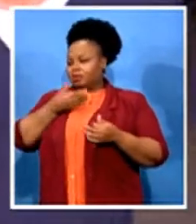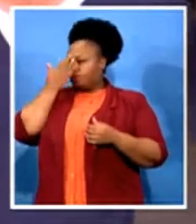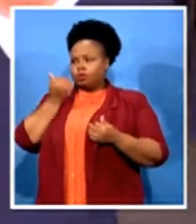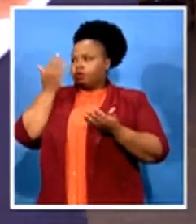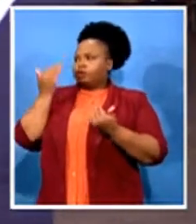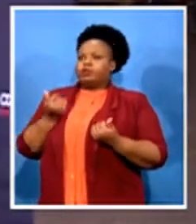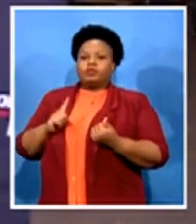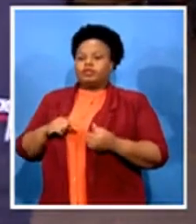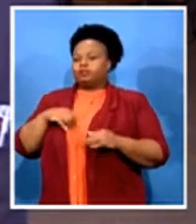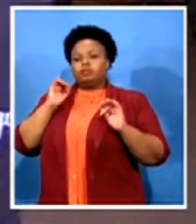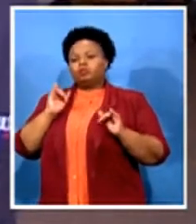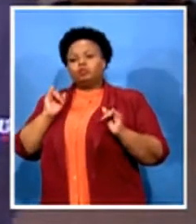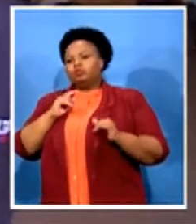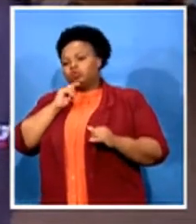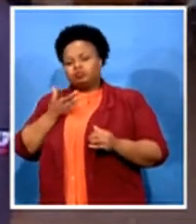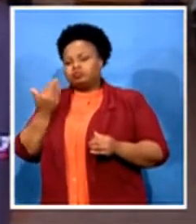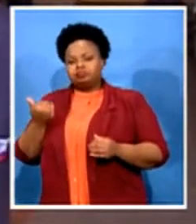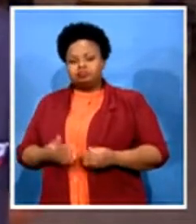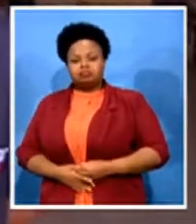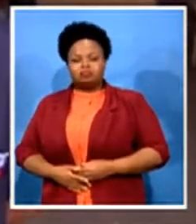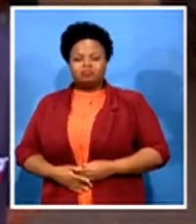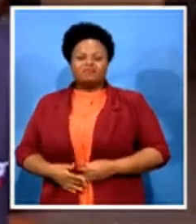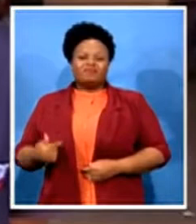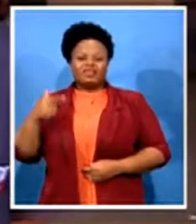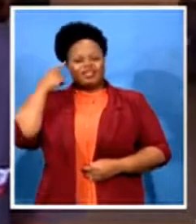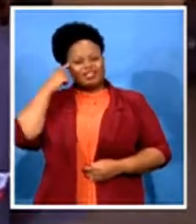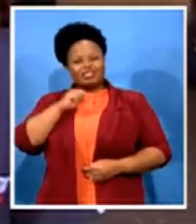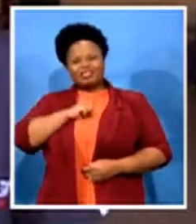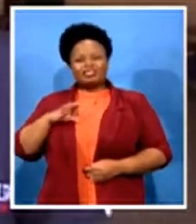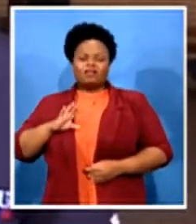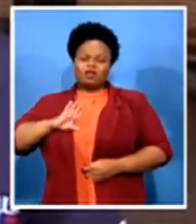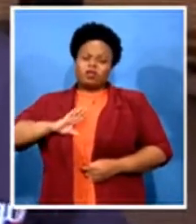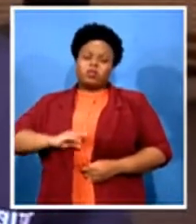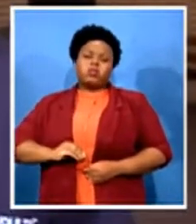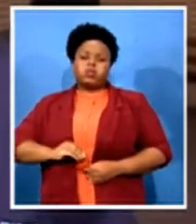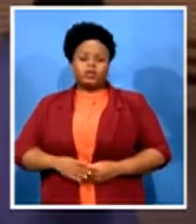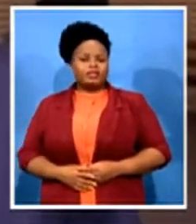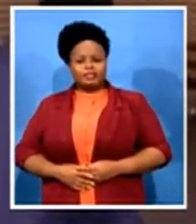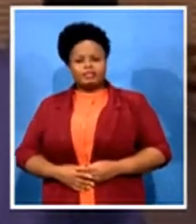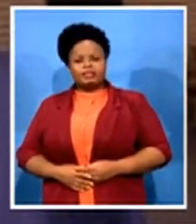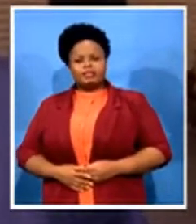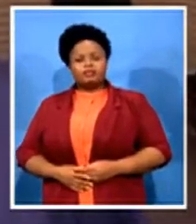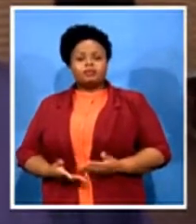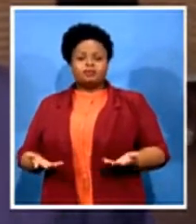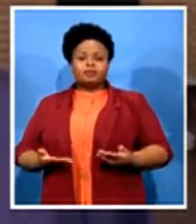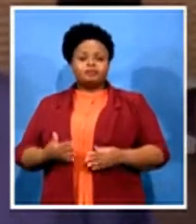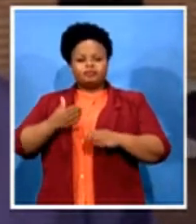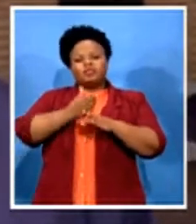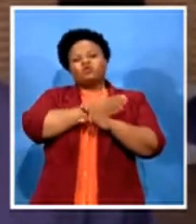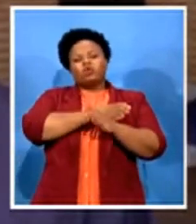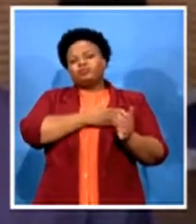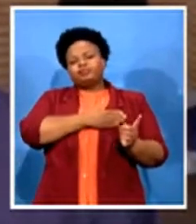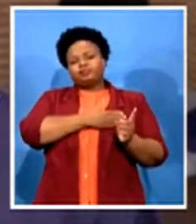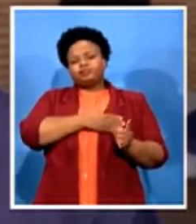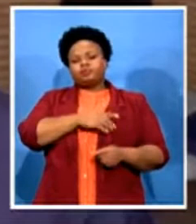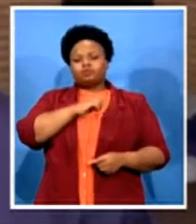the morale is, after going through the first wave of COVID, which gave us extra challenges, of course.